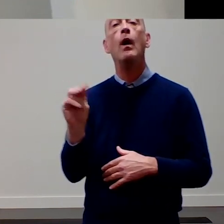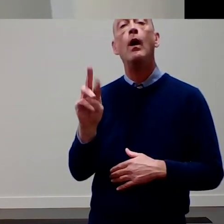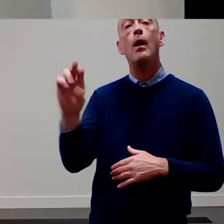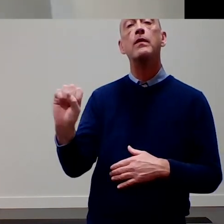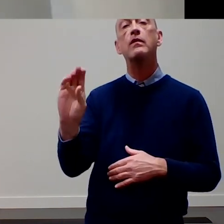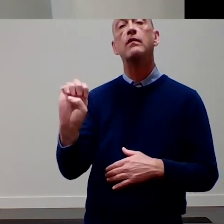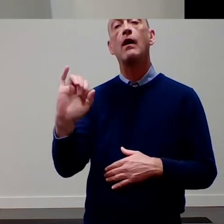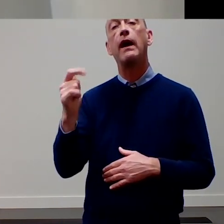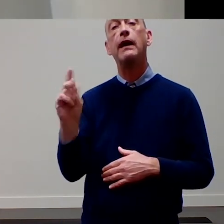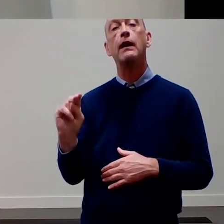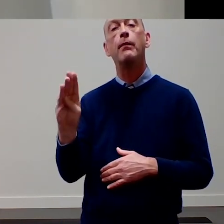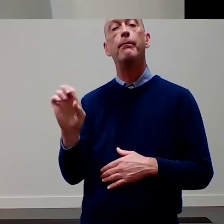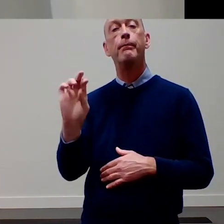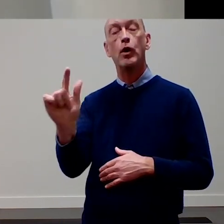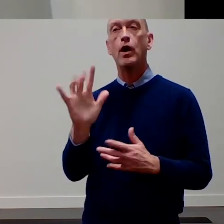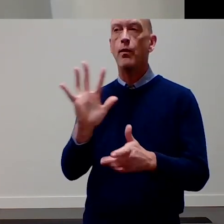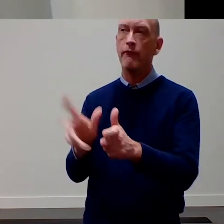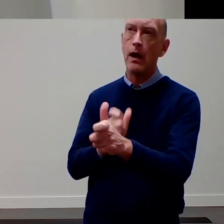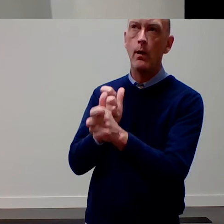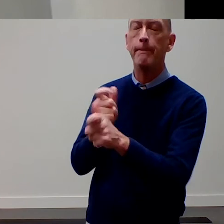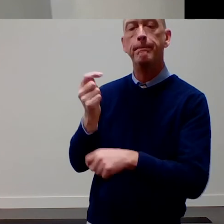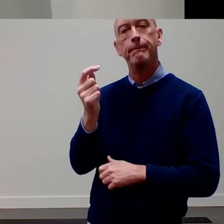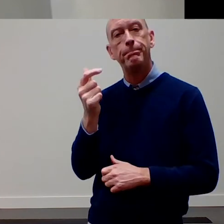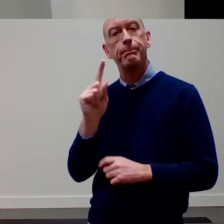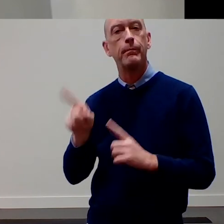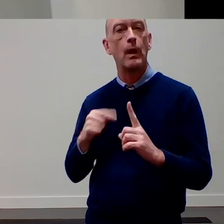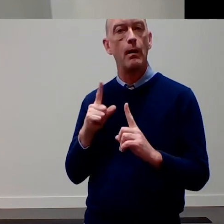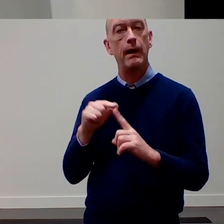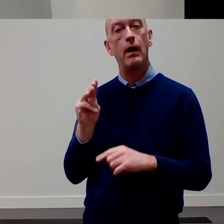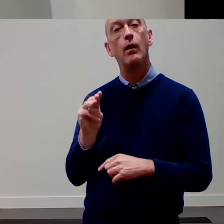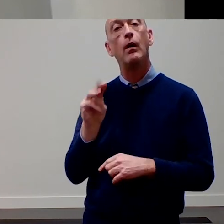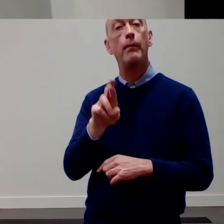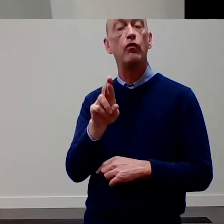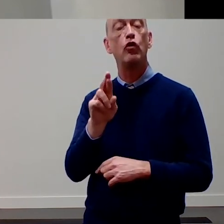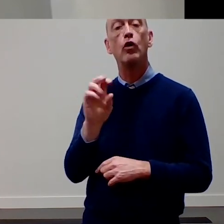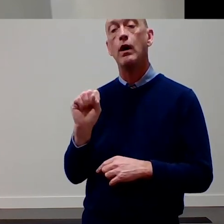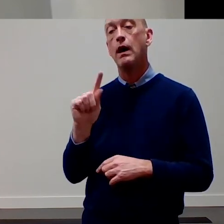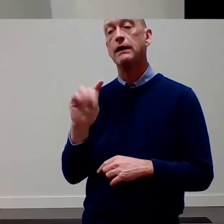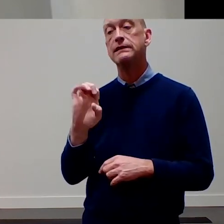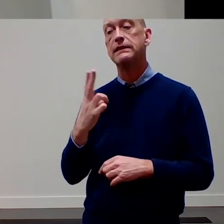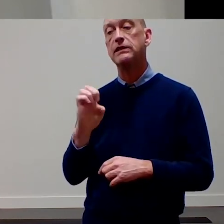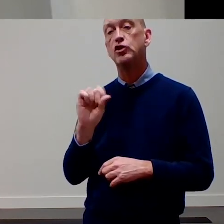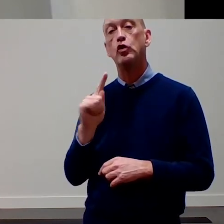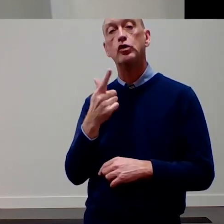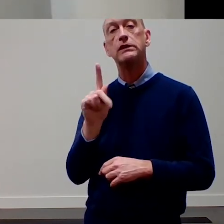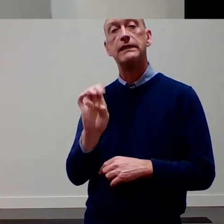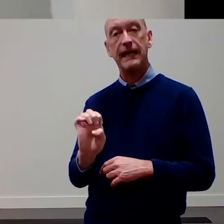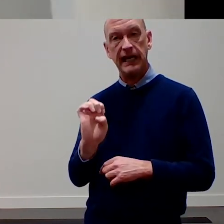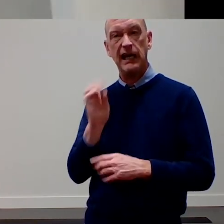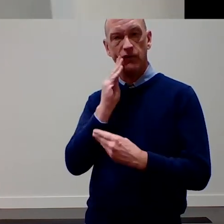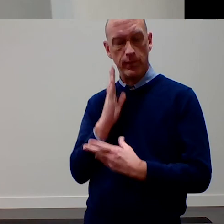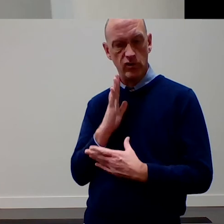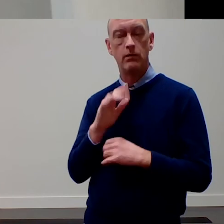So please, moving forward, I would like for us to keep the words of what we have shared with the community while providing